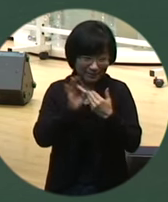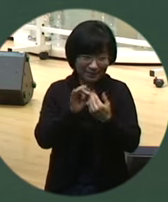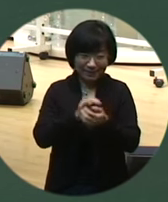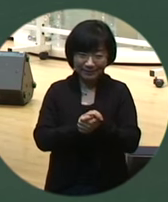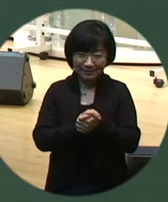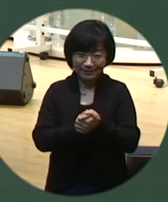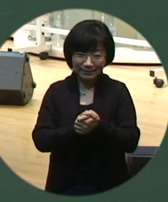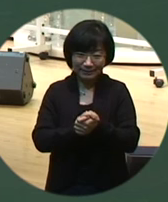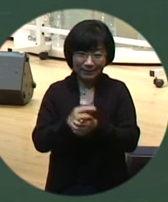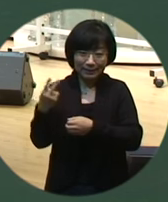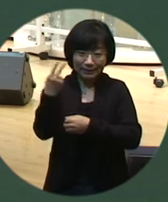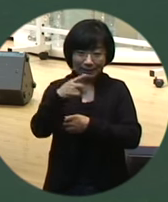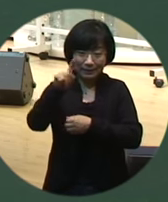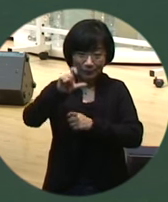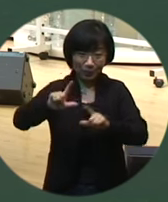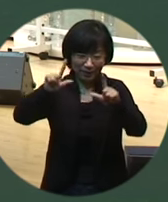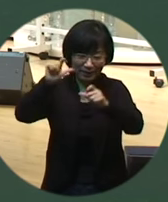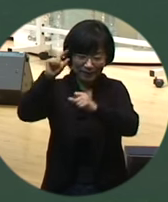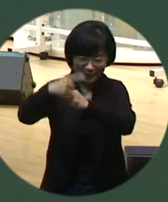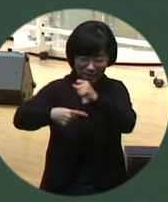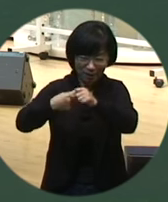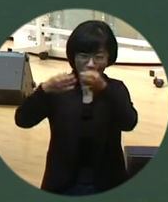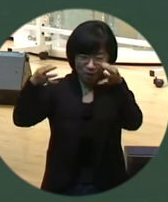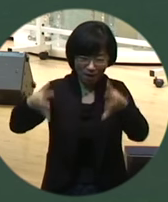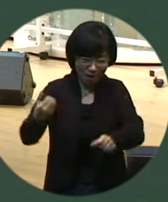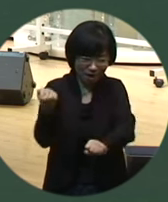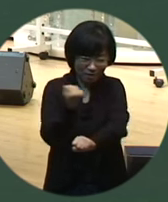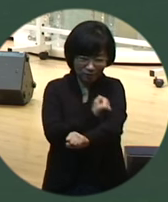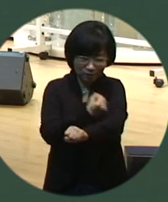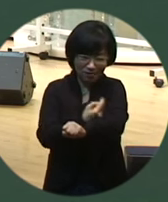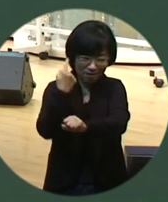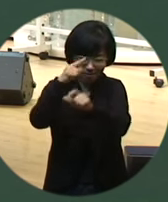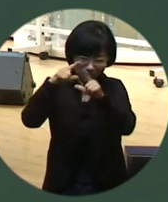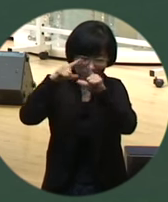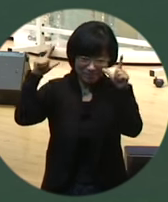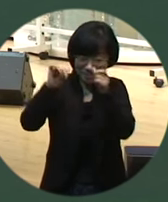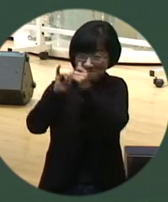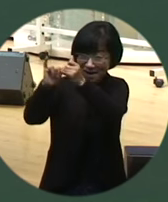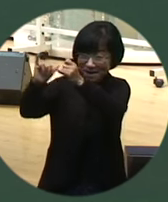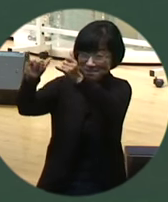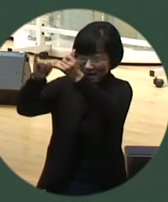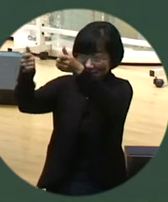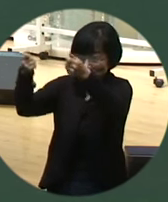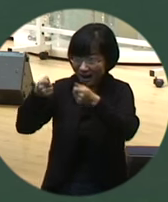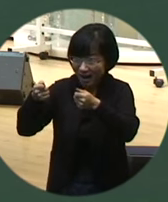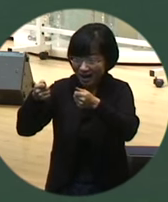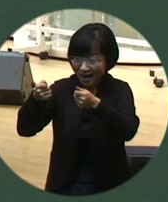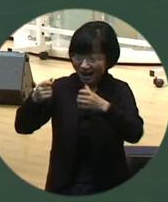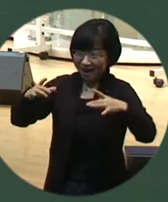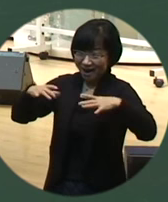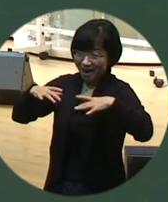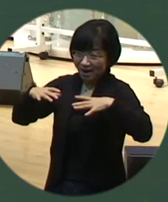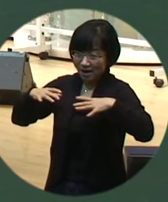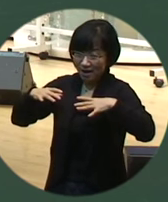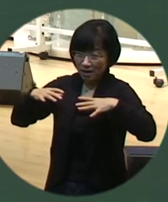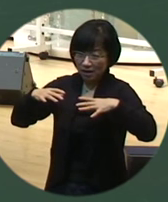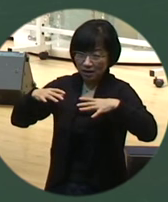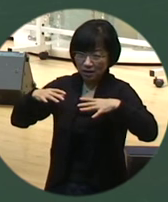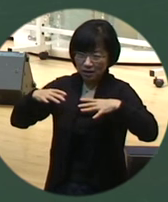have received the virtuous award for the year, still before God, that's depraved and corrupt.